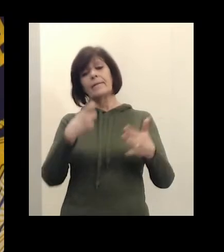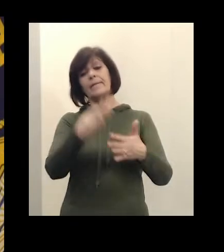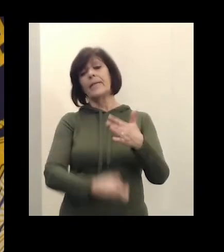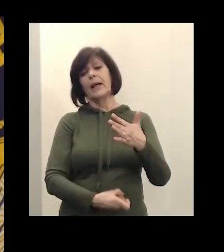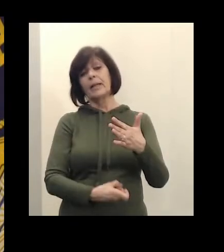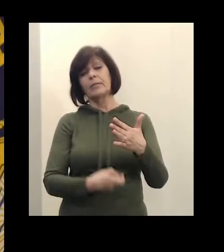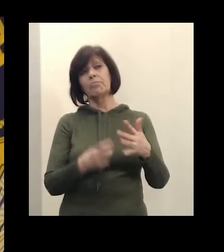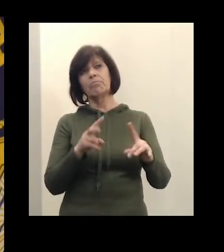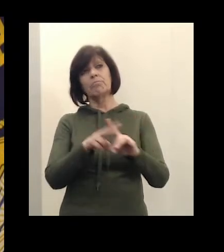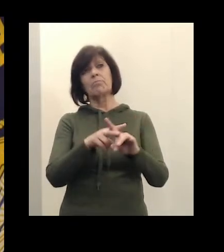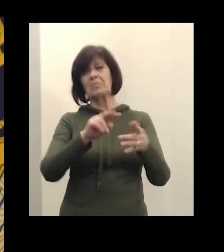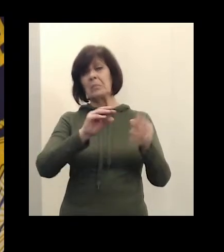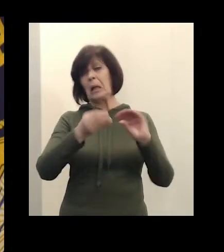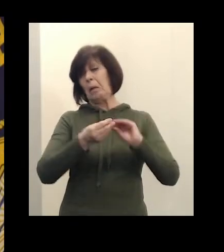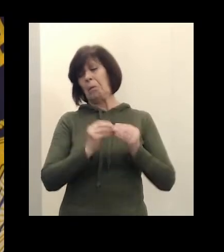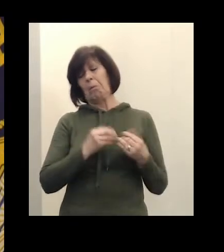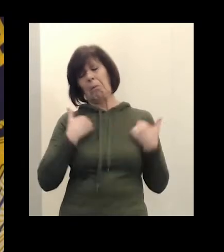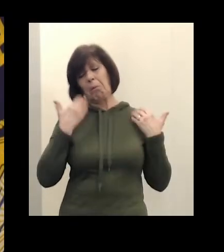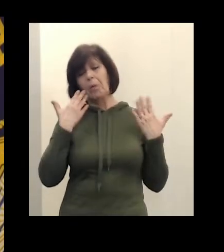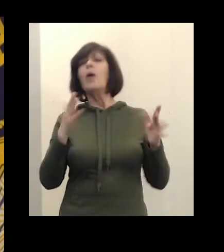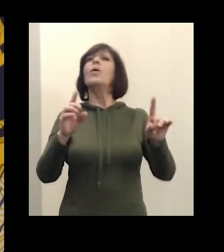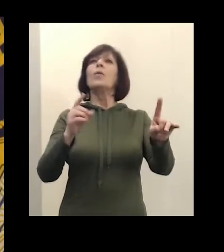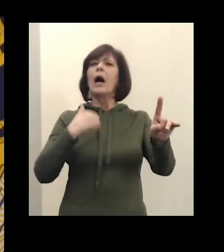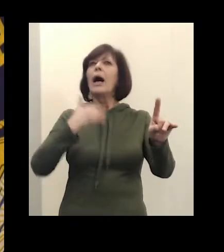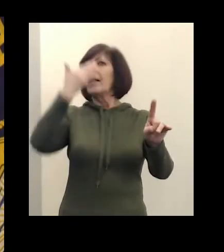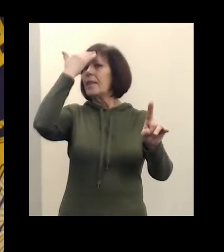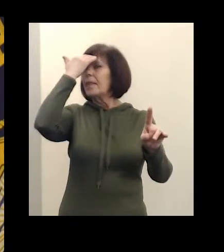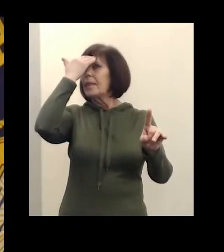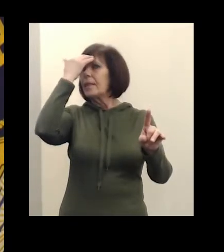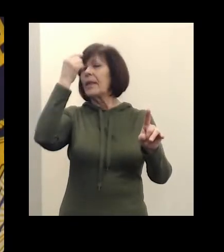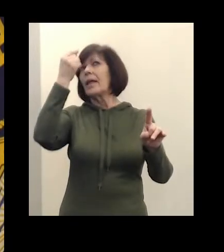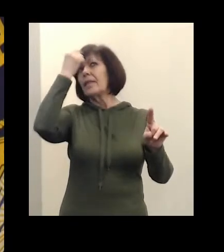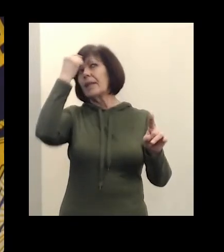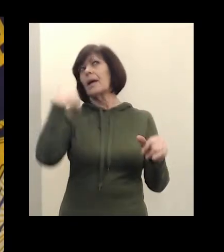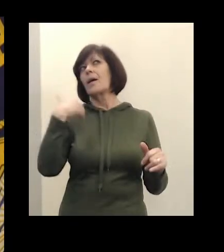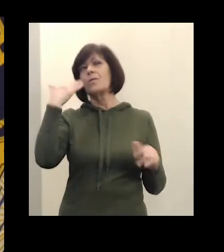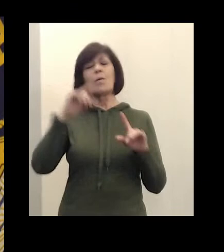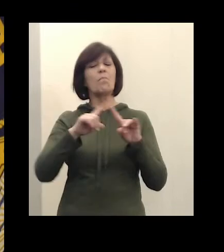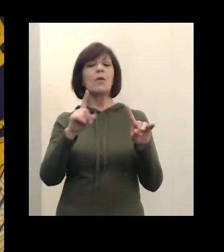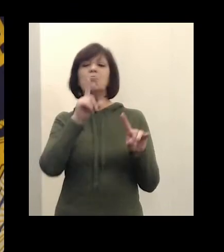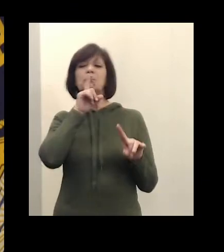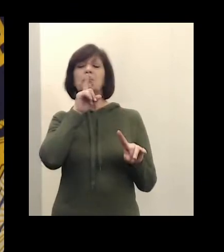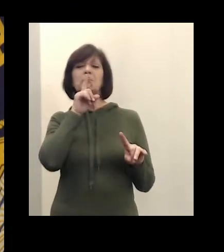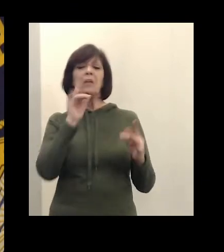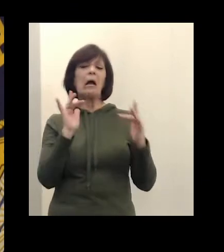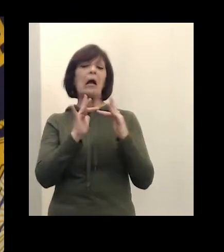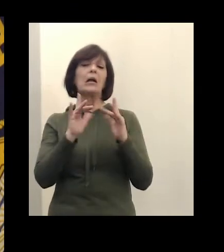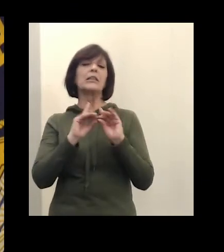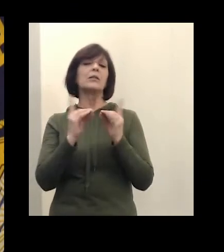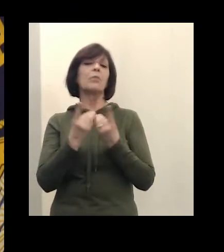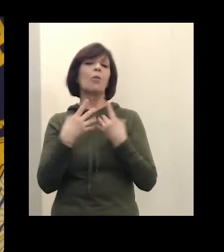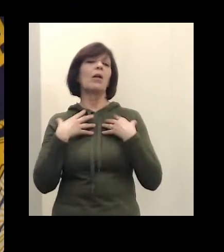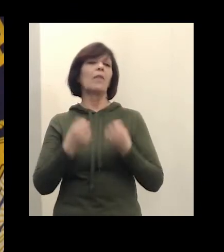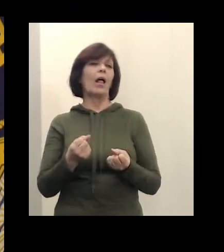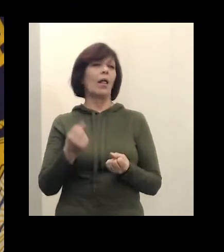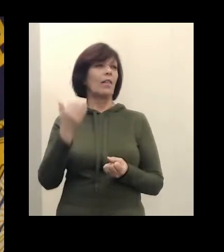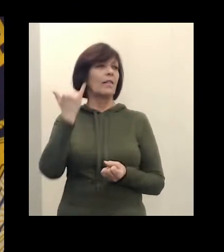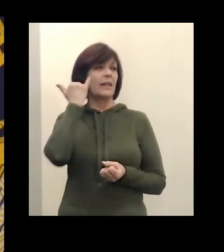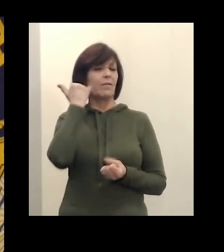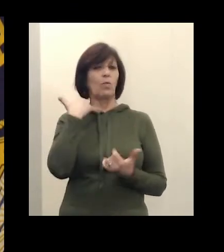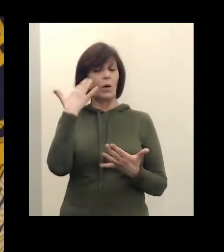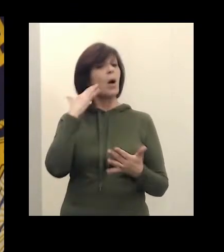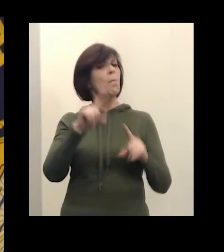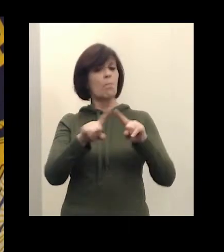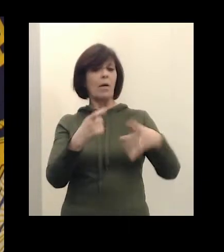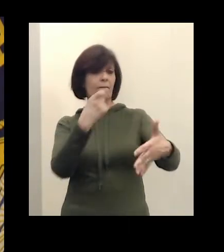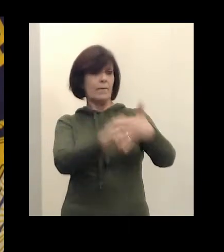know the exact number. Actually, I think I know the number, but I'd rather you contact the Department of Health to confirm. But they were cited.